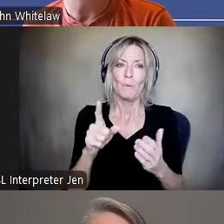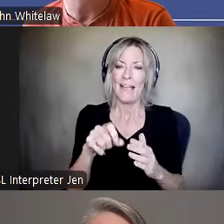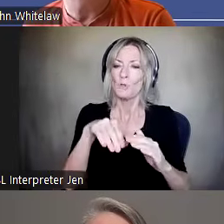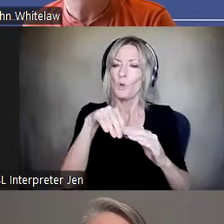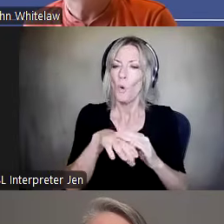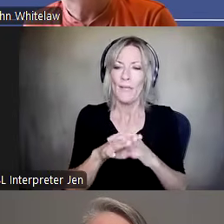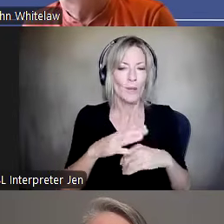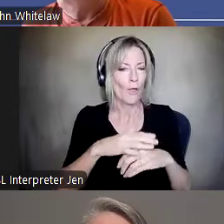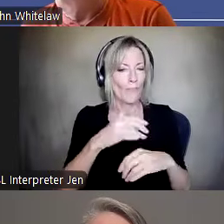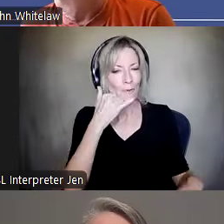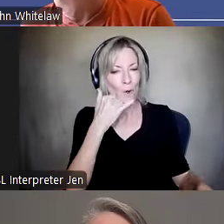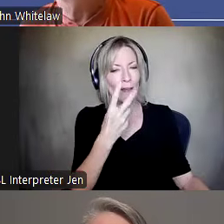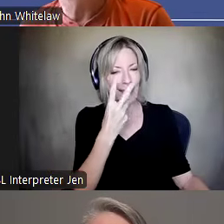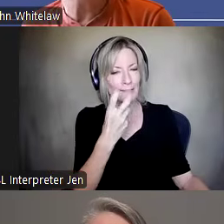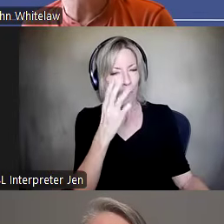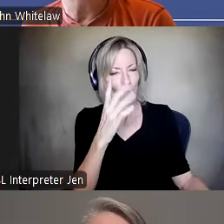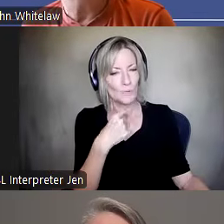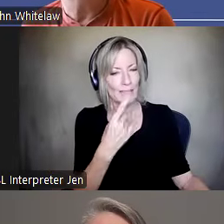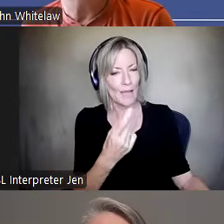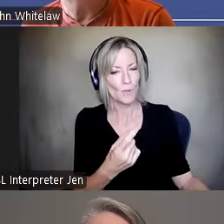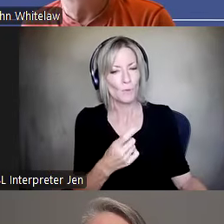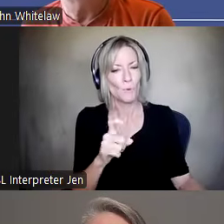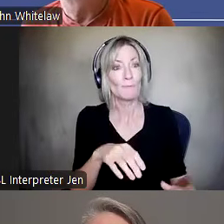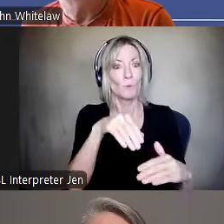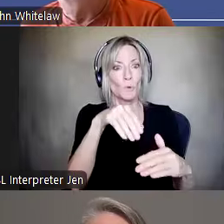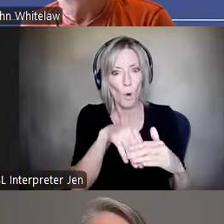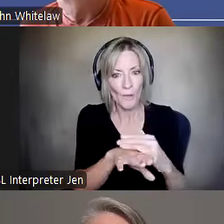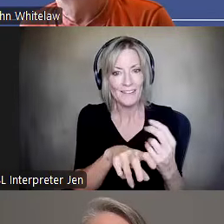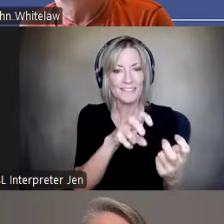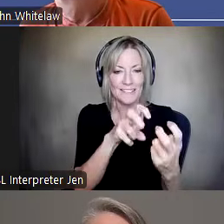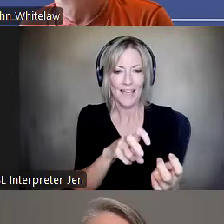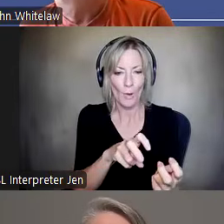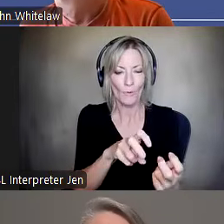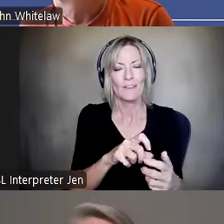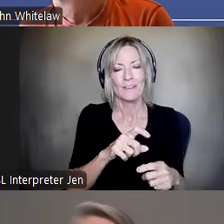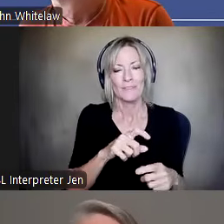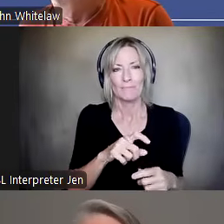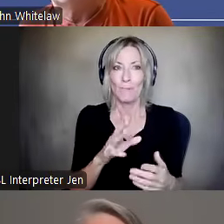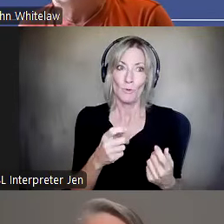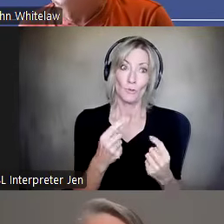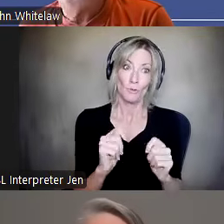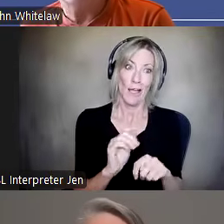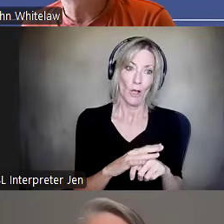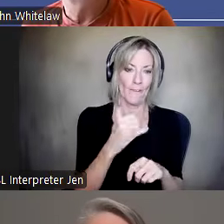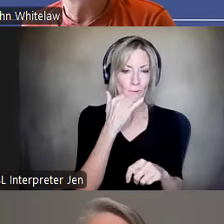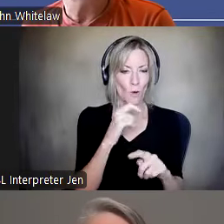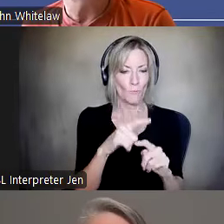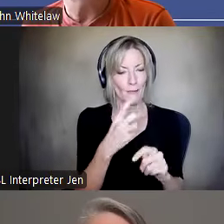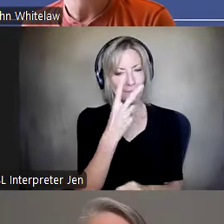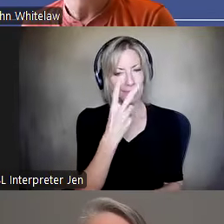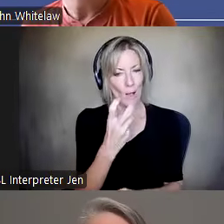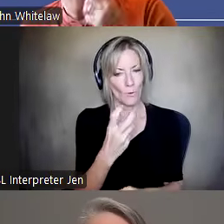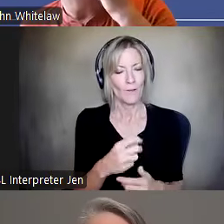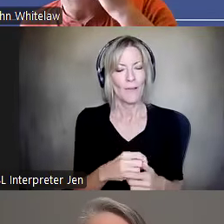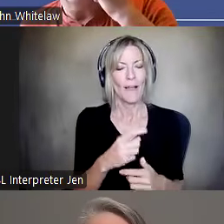you over the phone. Probably worth trying, but I wouldn't count my breath on that one. But I think you have to ask